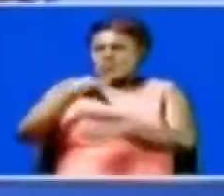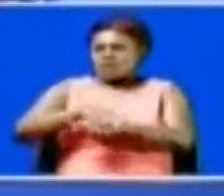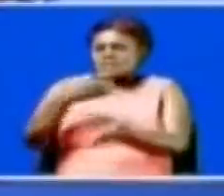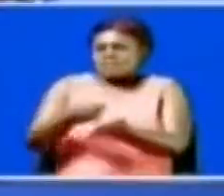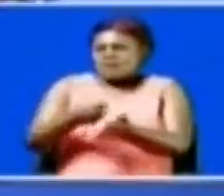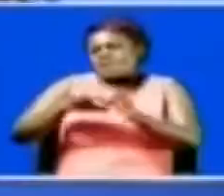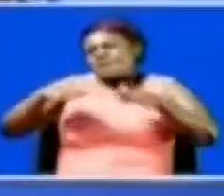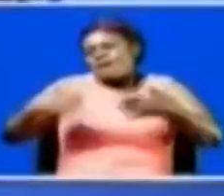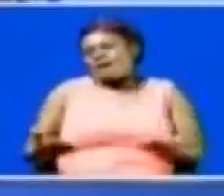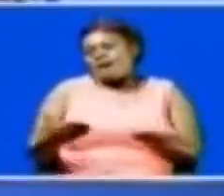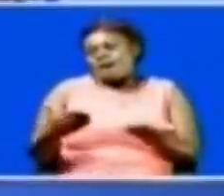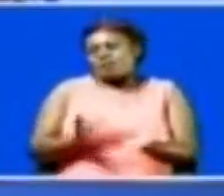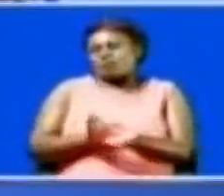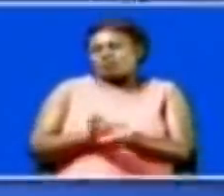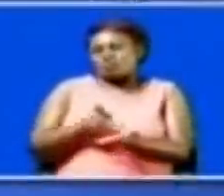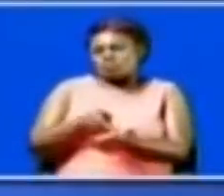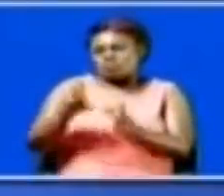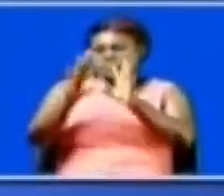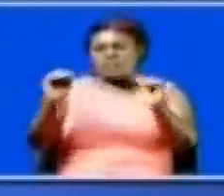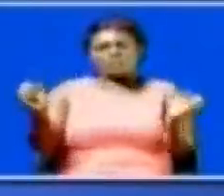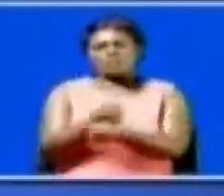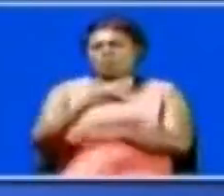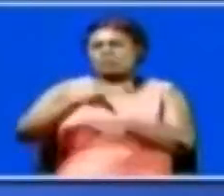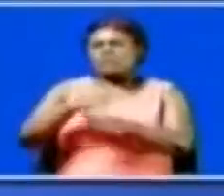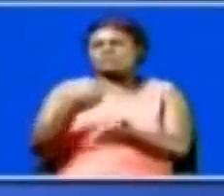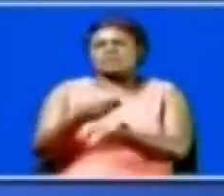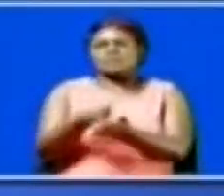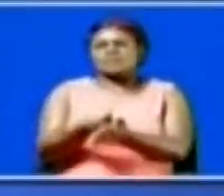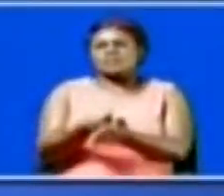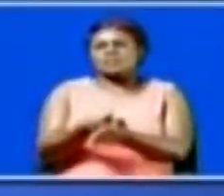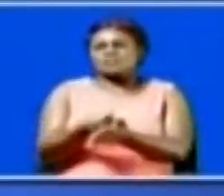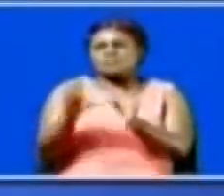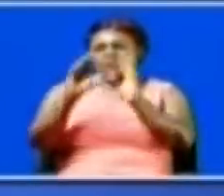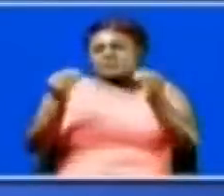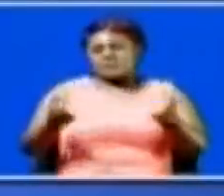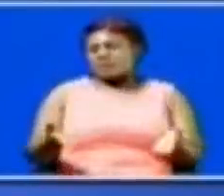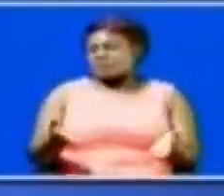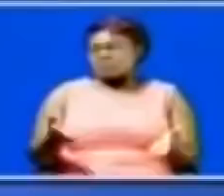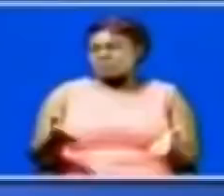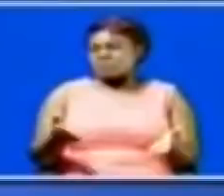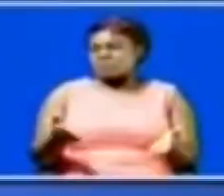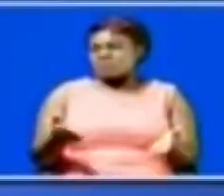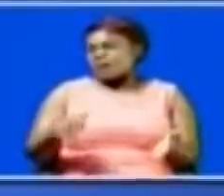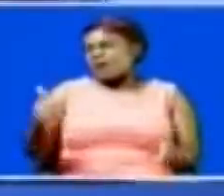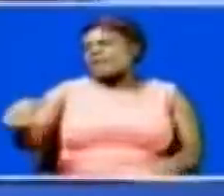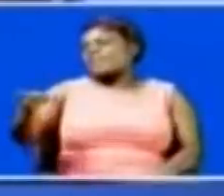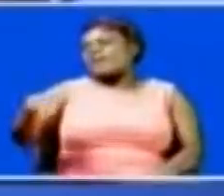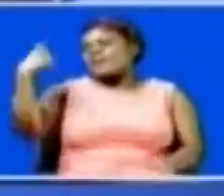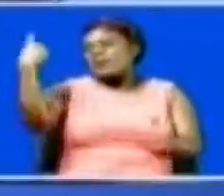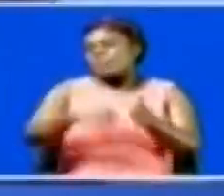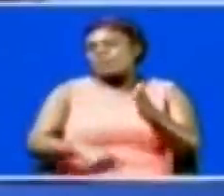money to fund your budget? You can't raise your money. You cannot fund your budget now. That's the point. But which areas would you